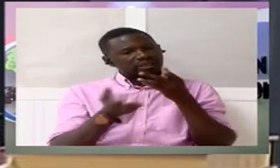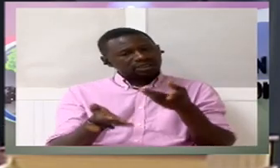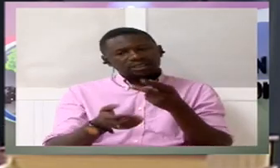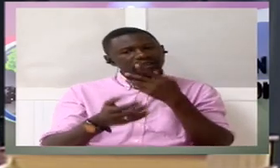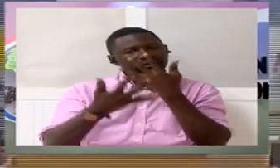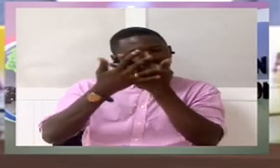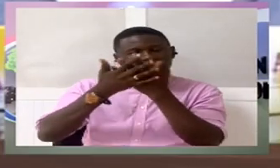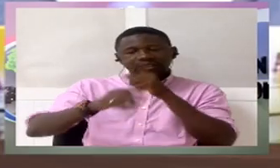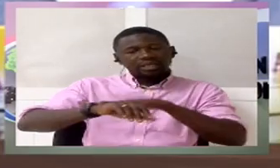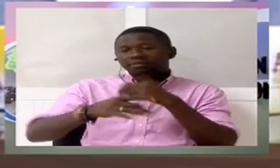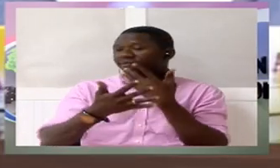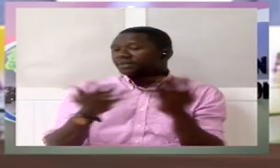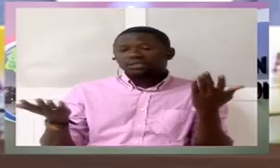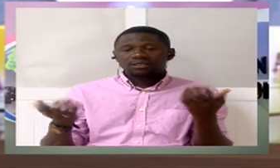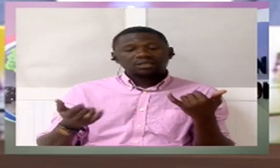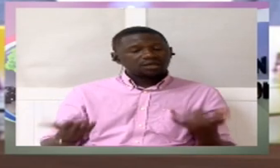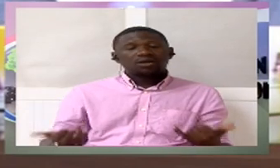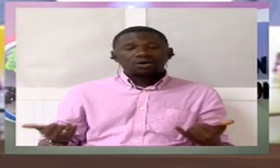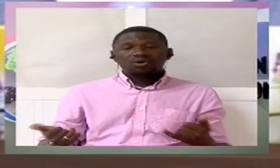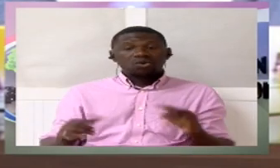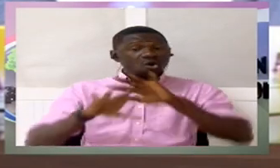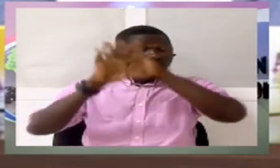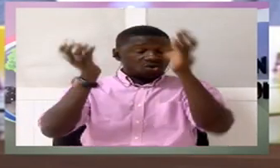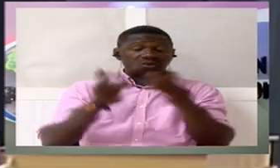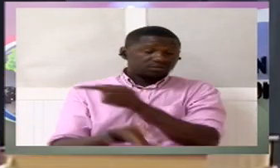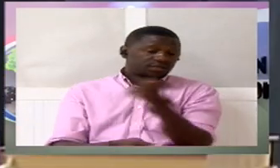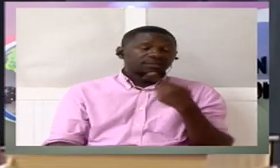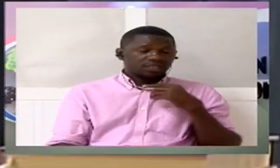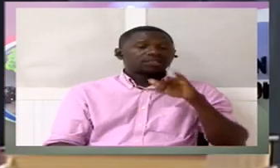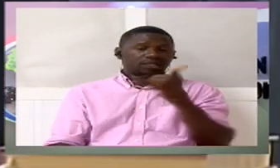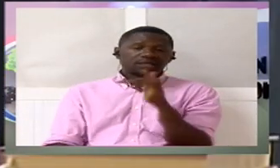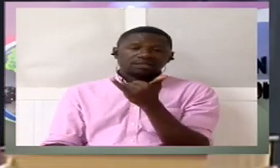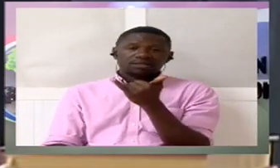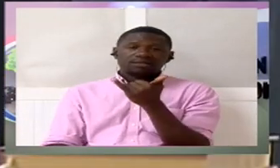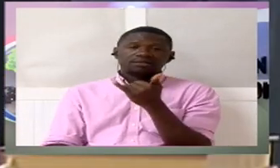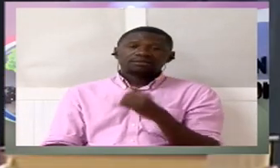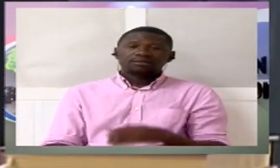term. All of them said yes, it has come to an end. So I